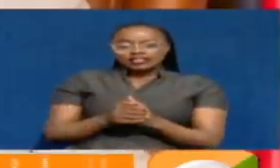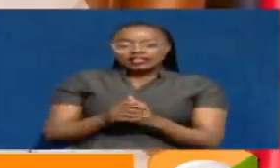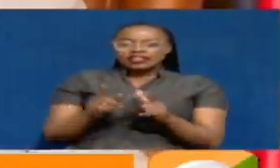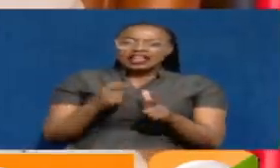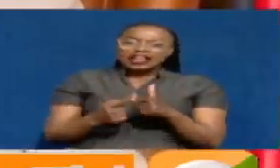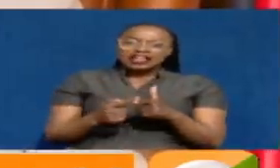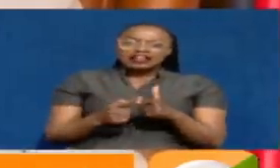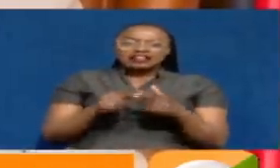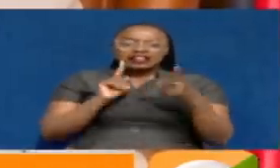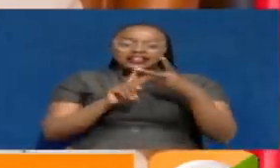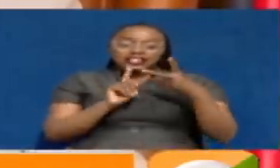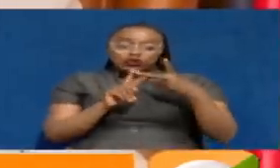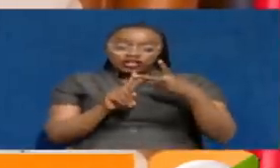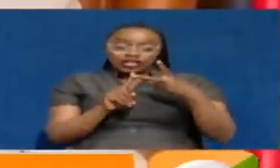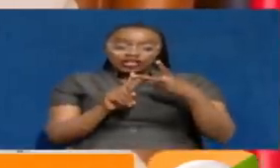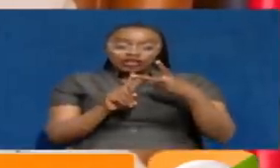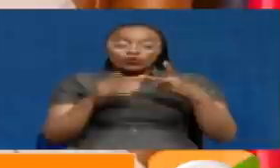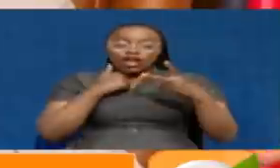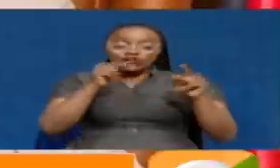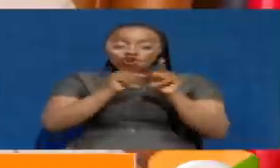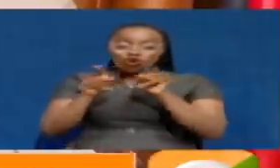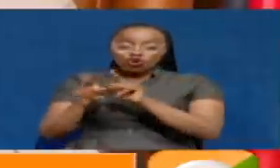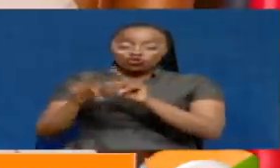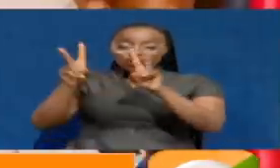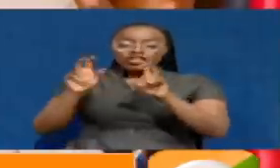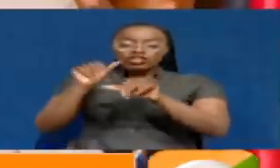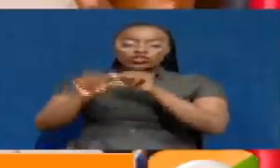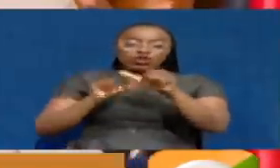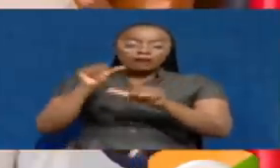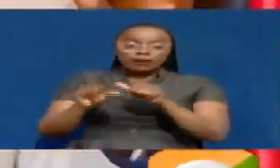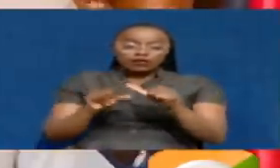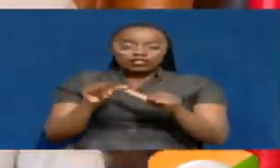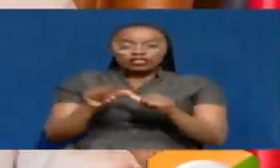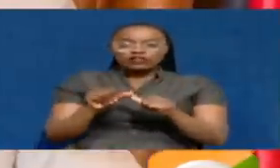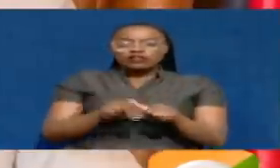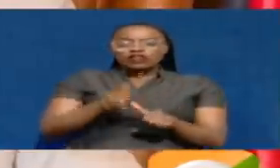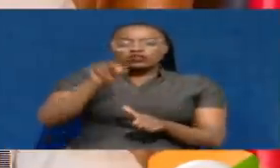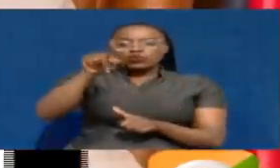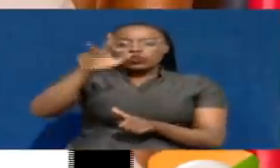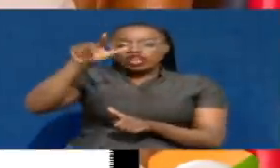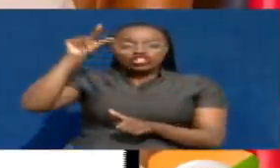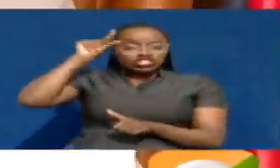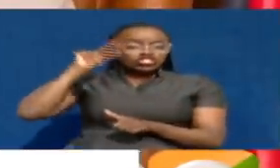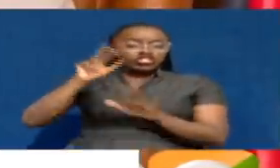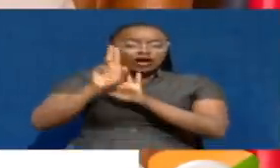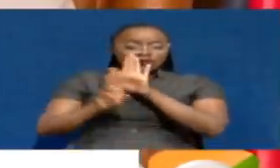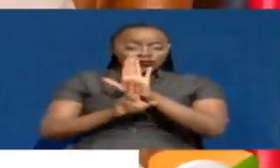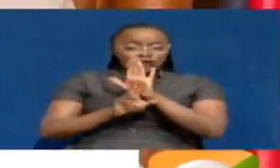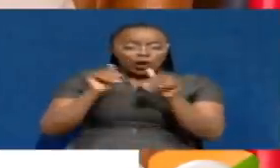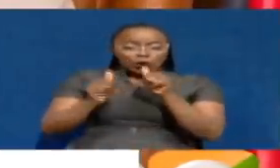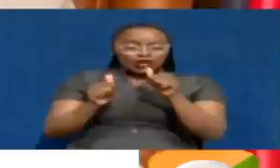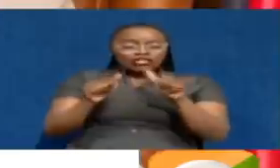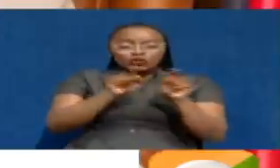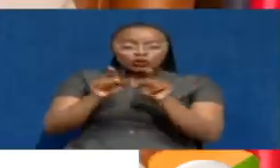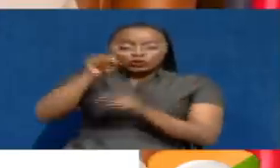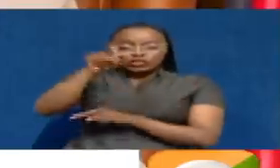And then secondly, there's also the issue of two-third gender rule, which is